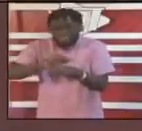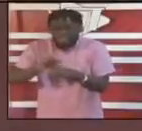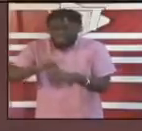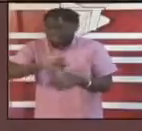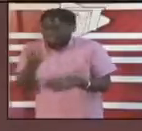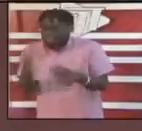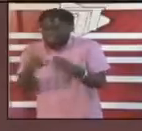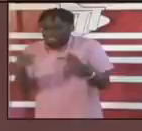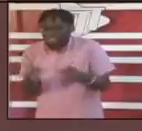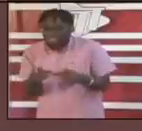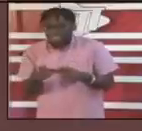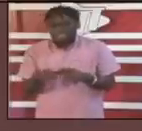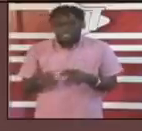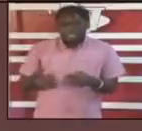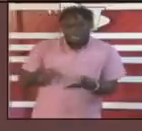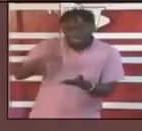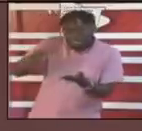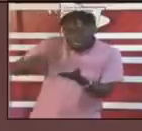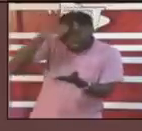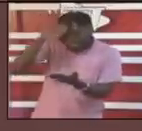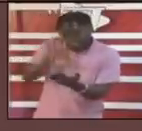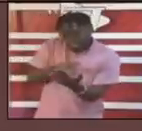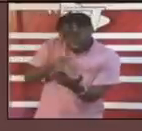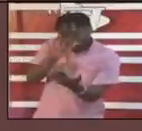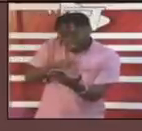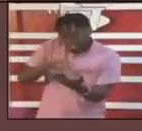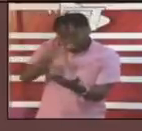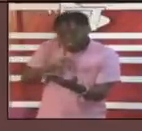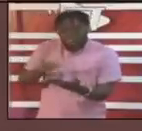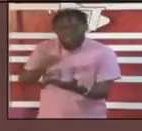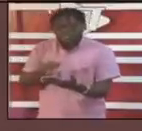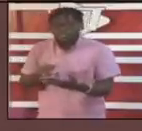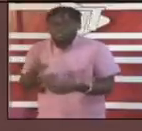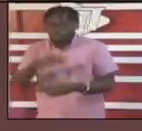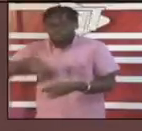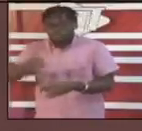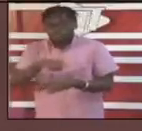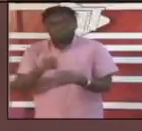Parents, on the day of the examination,